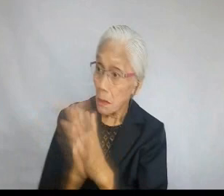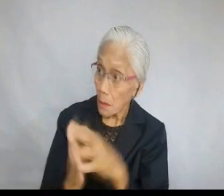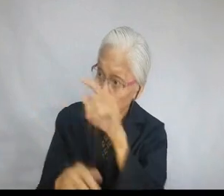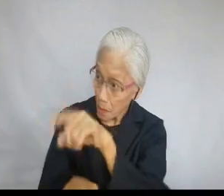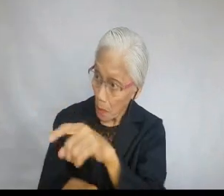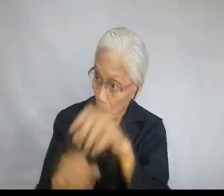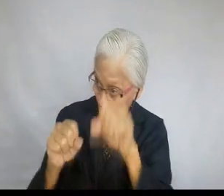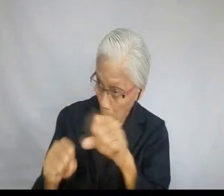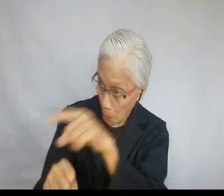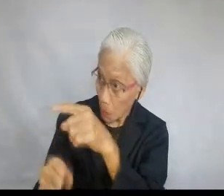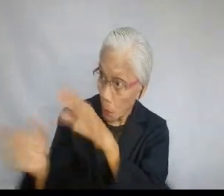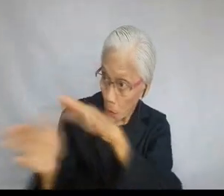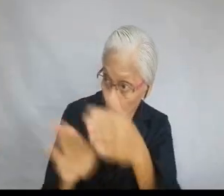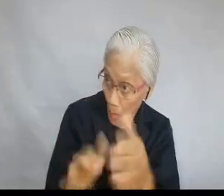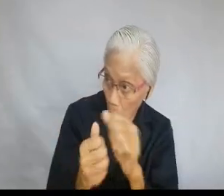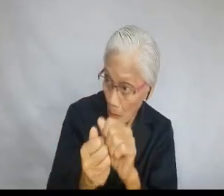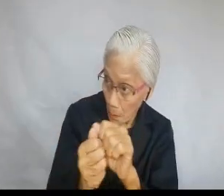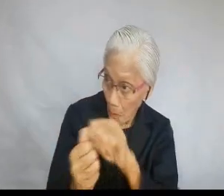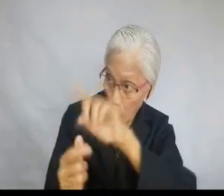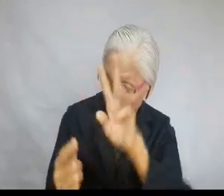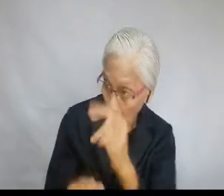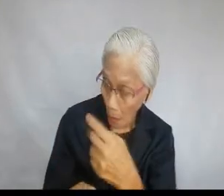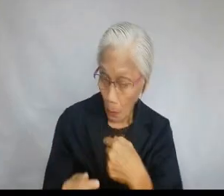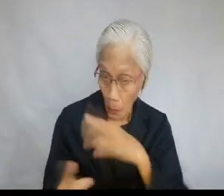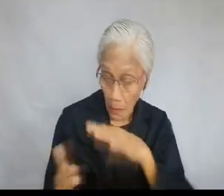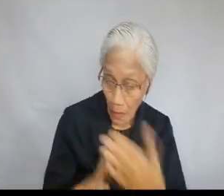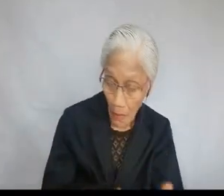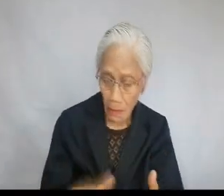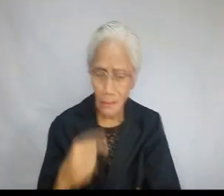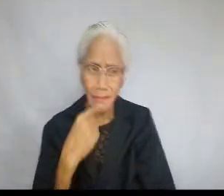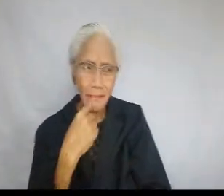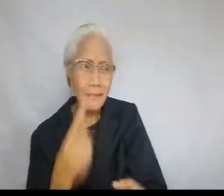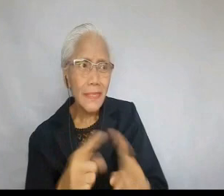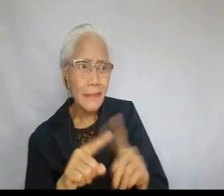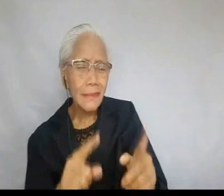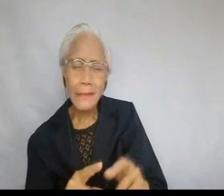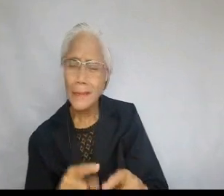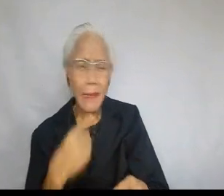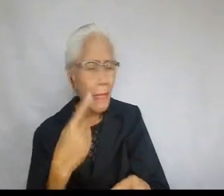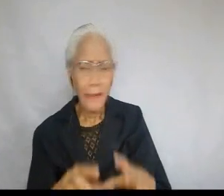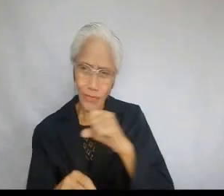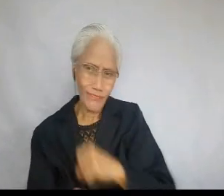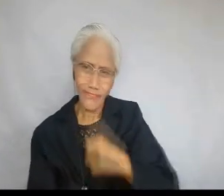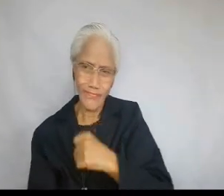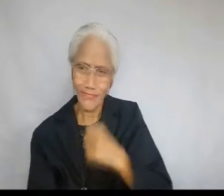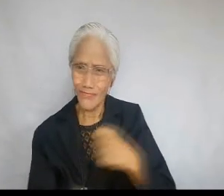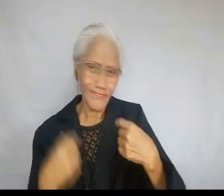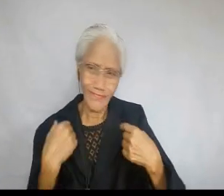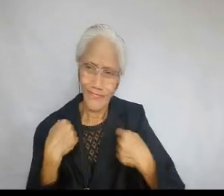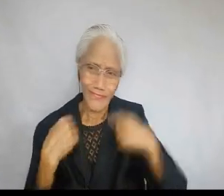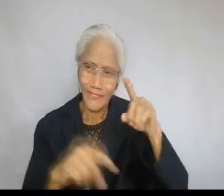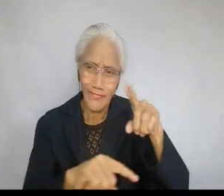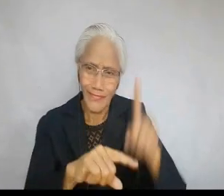go with me to the afterlife?" The fourth wife replied, "I'm sorry, I can't do that," and walked away. He also loved his